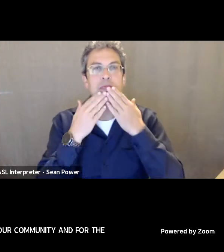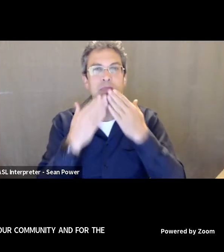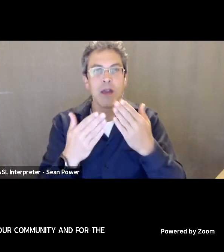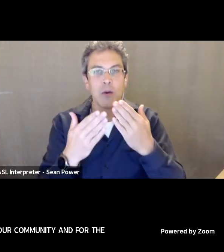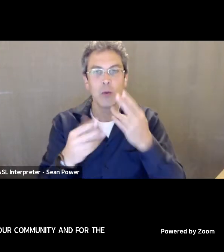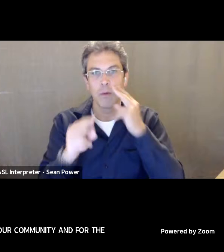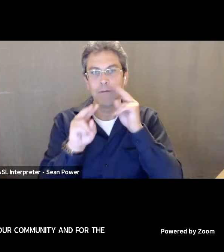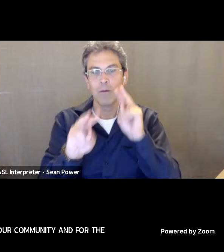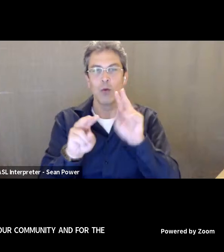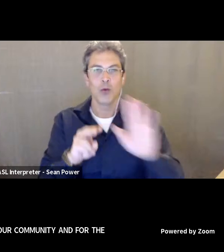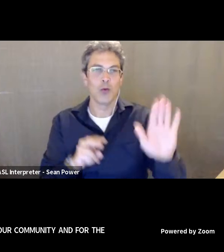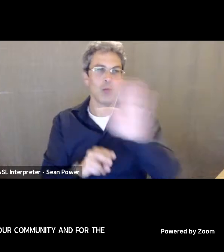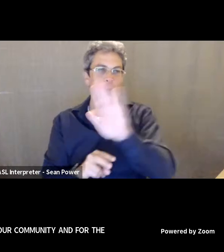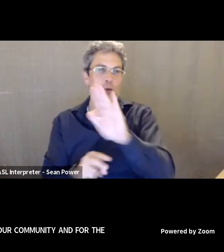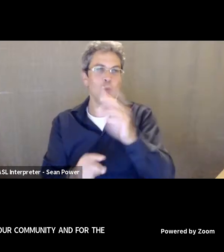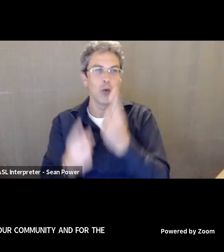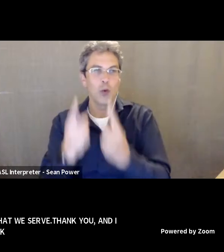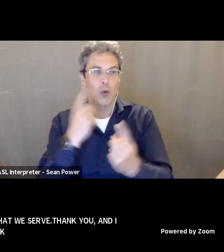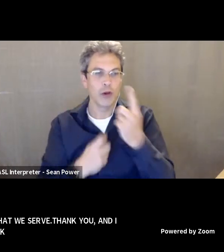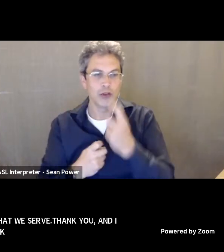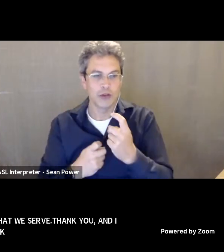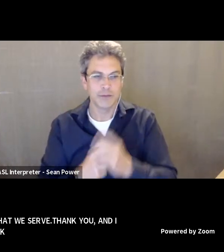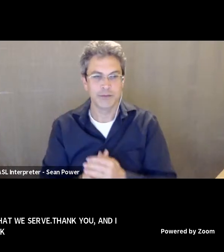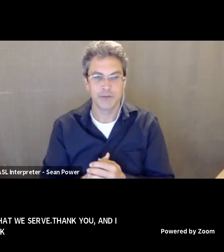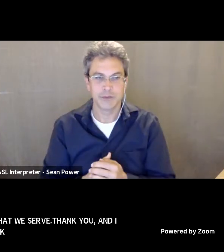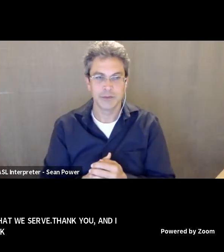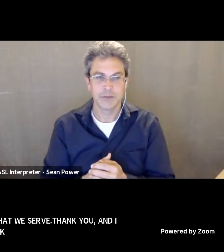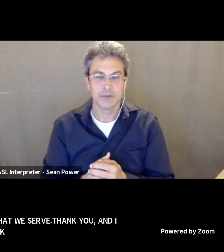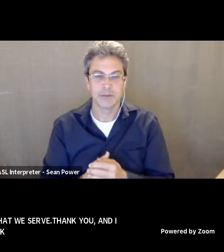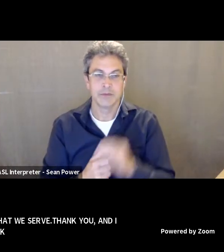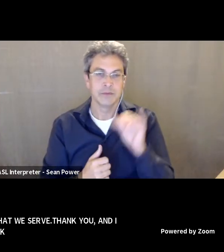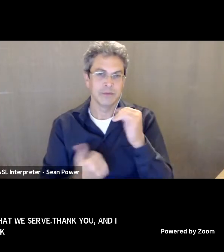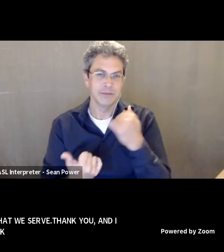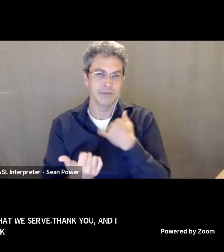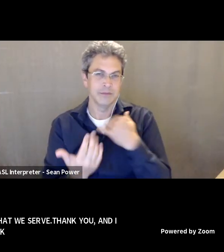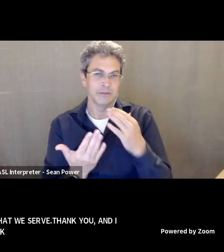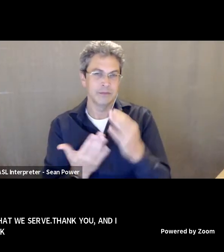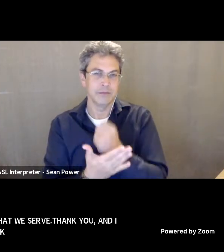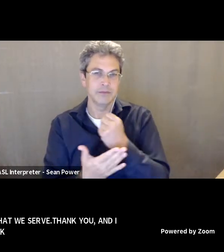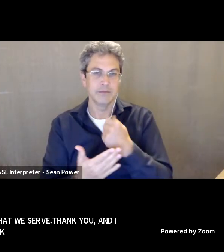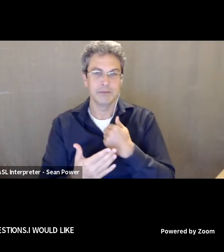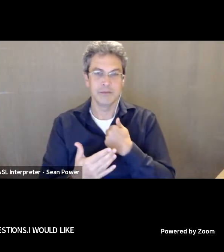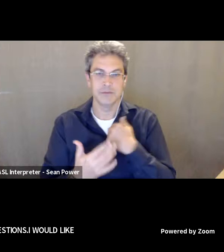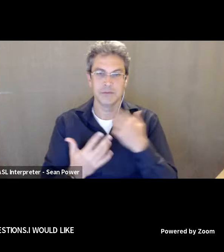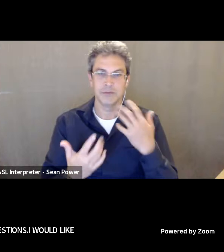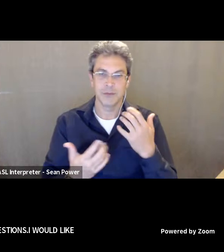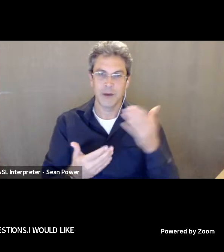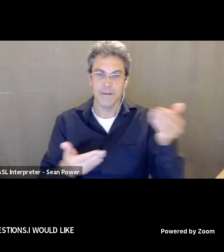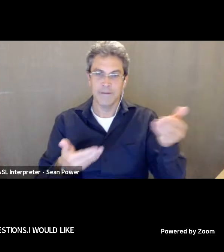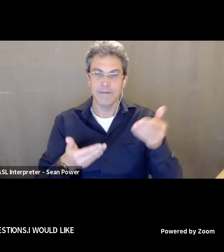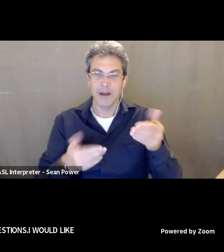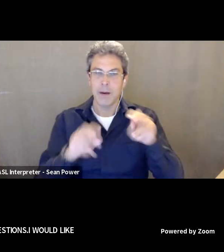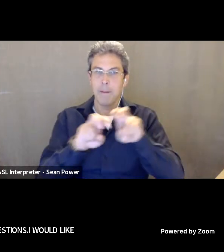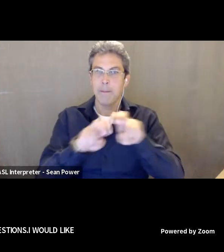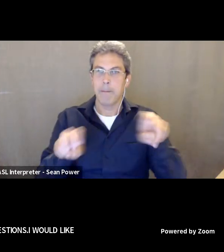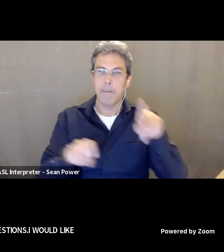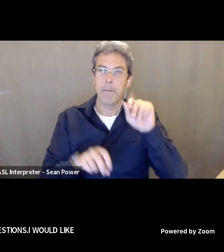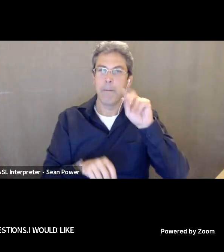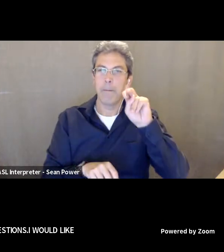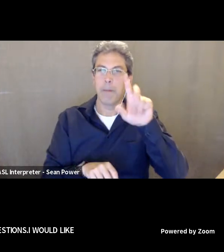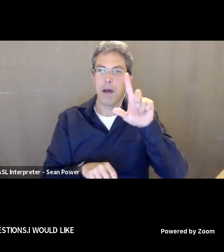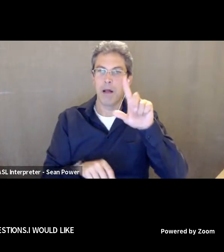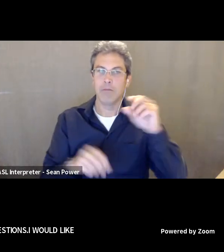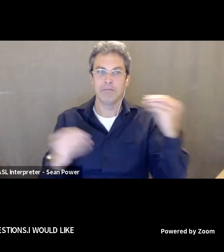to your questions. And I would like to take this moment to invite the rest of the panel to put on